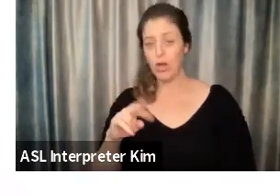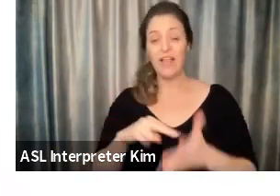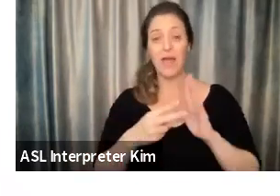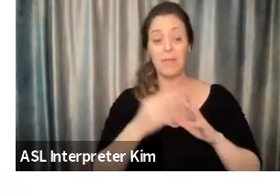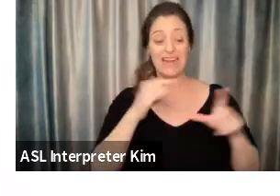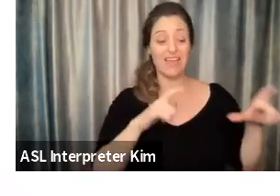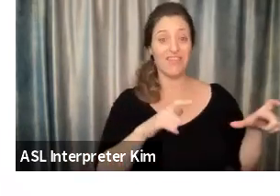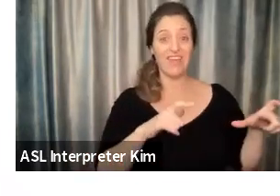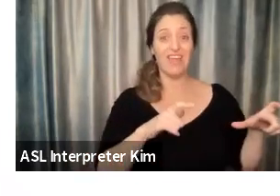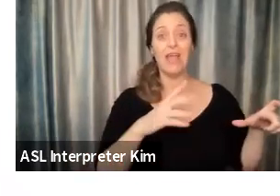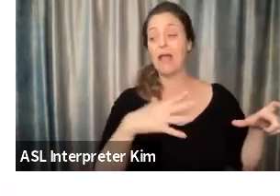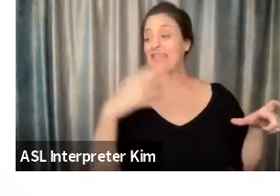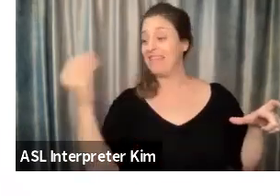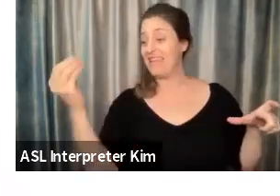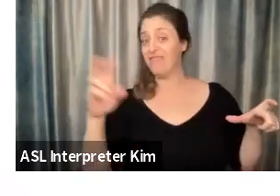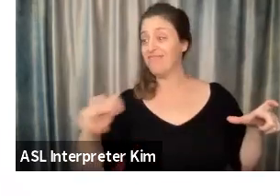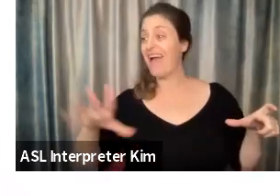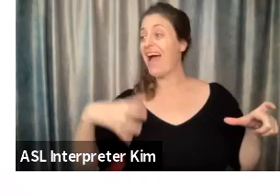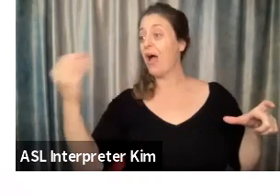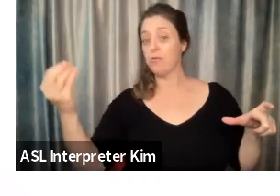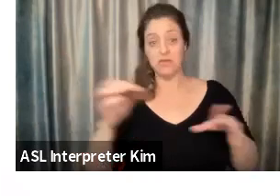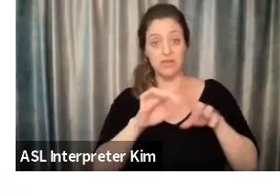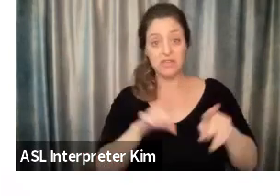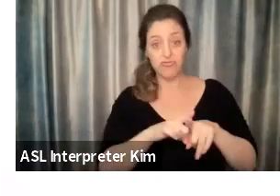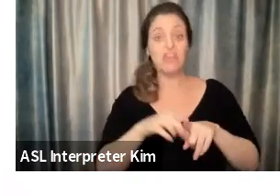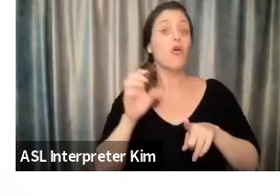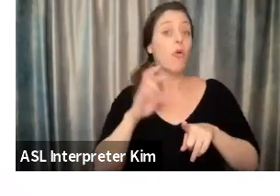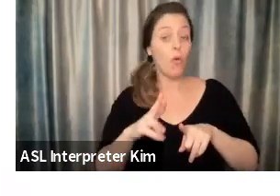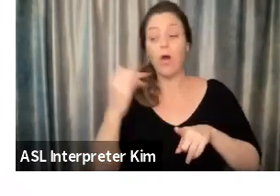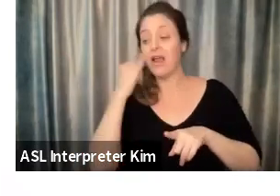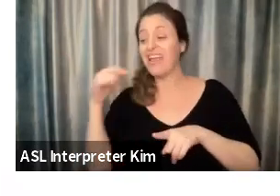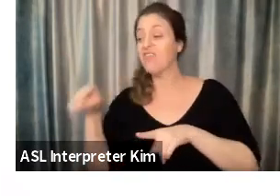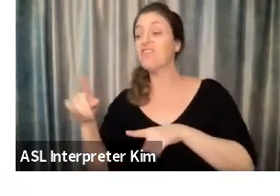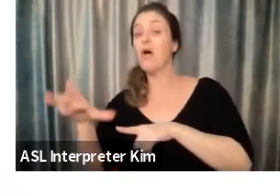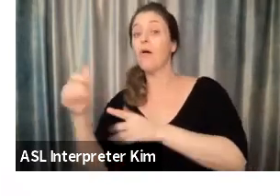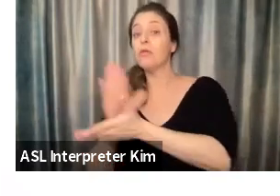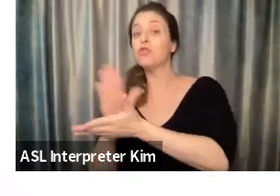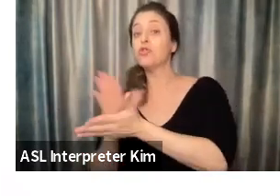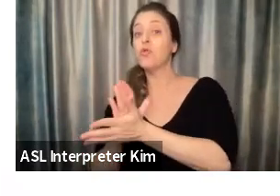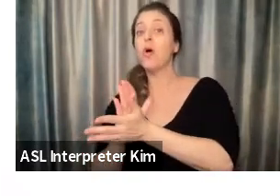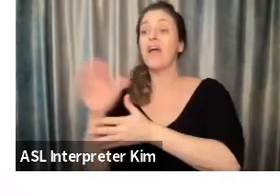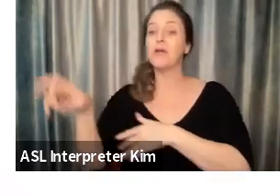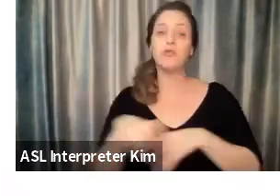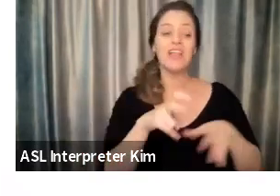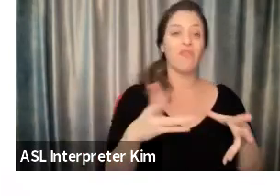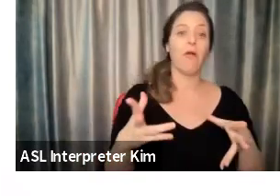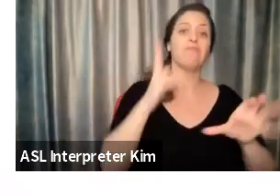coming into Twin Rivers. An inter-district transfer gives the student permission to leave the district